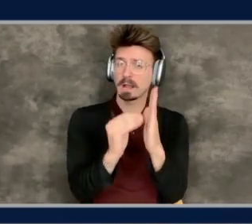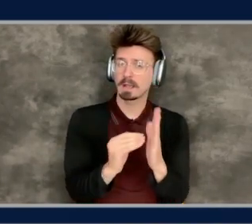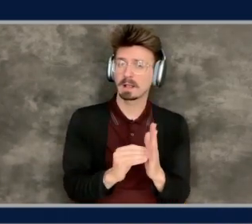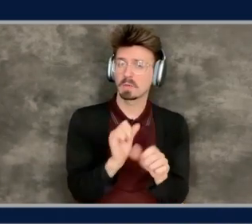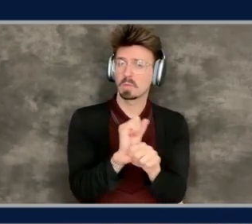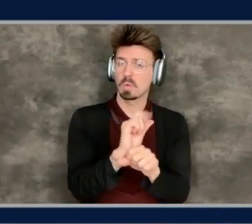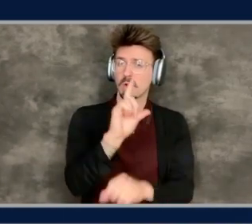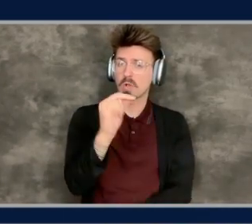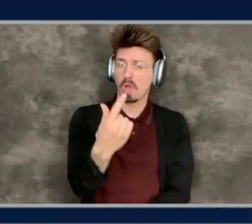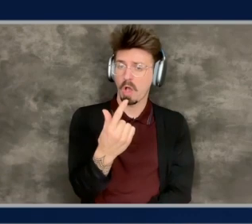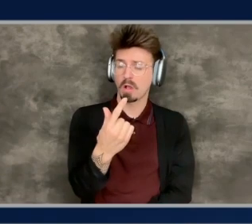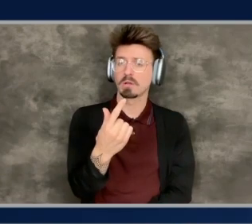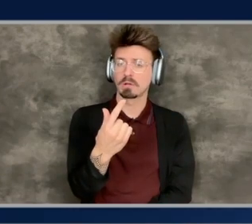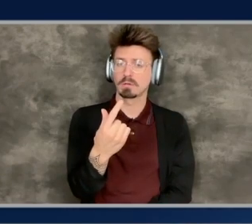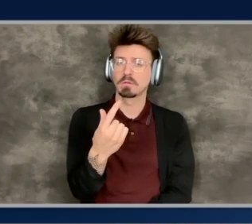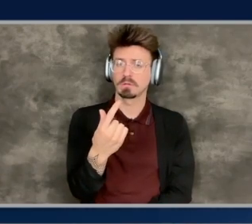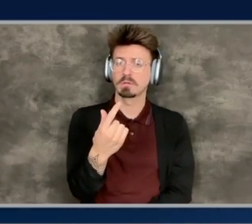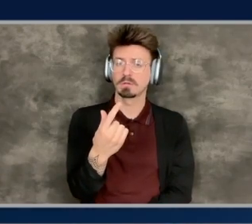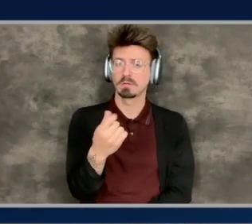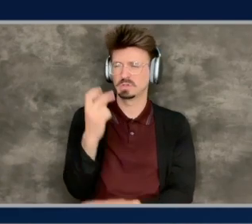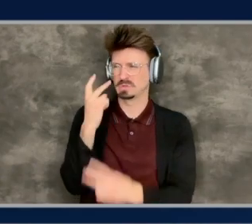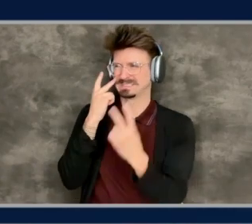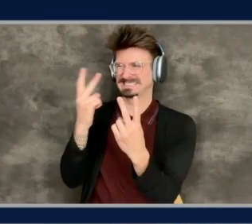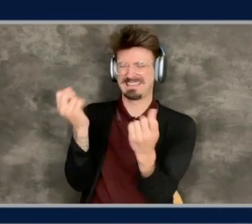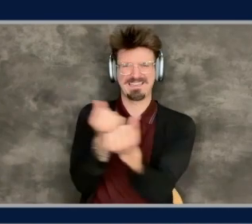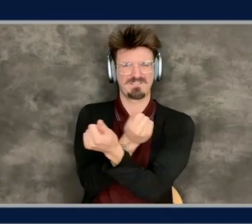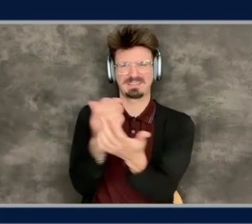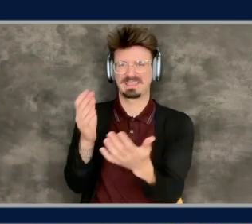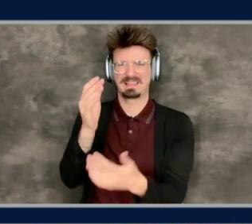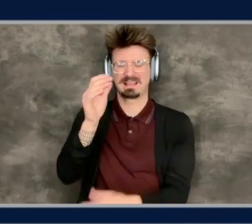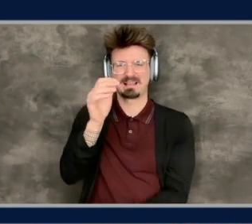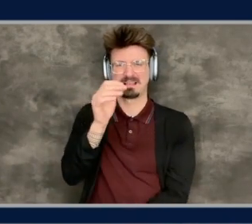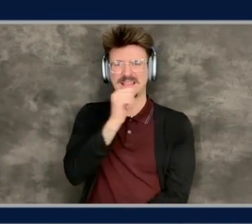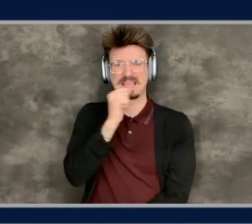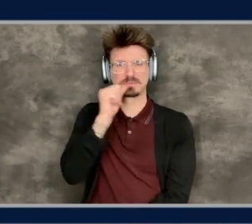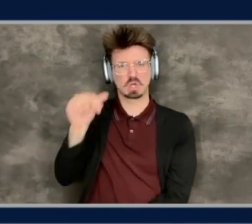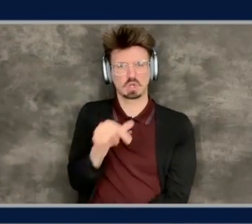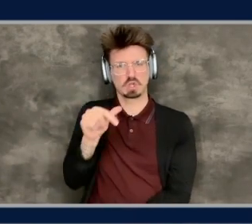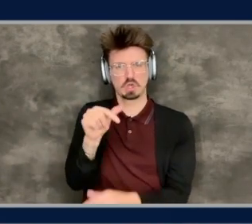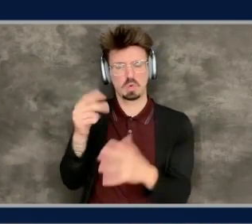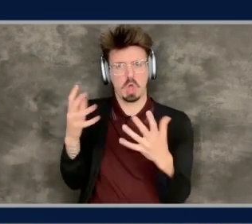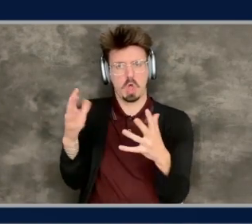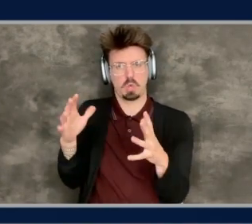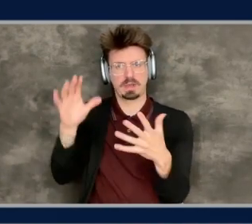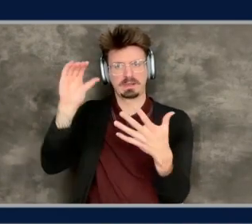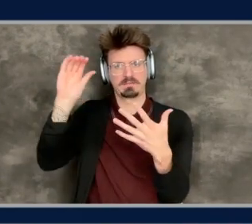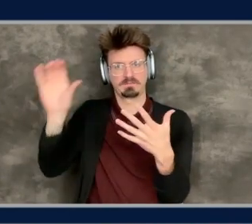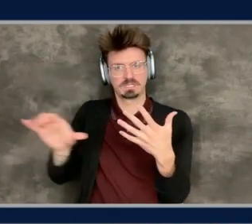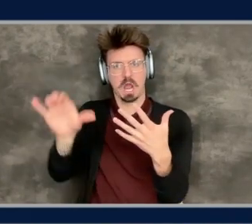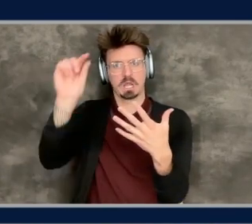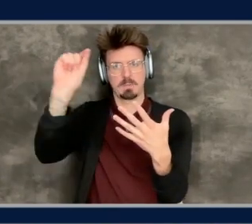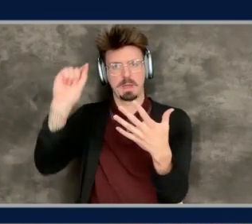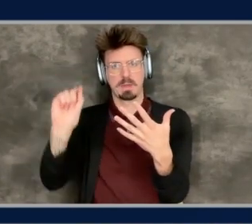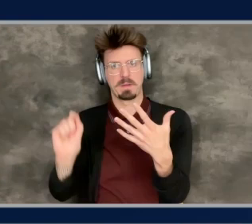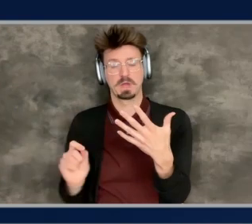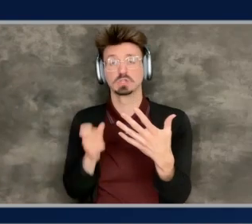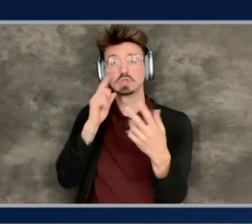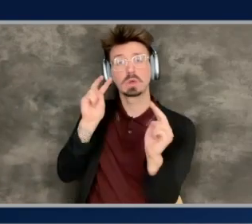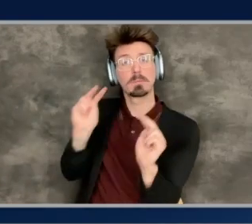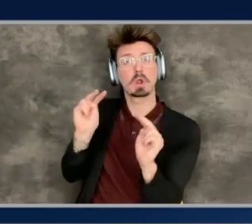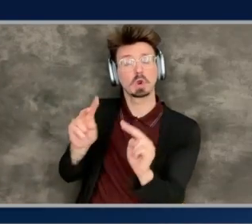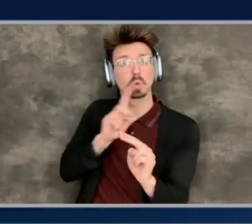will see like all the actions that Amazon Q does. So you can monitor this all the time with mm-hmm. every action that is happening, right? And there